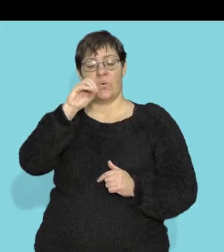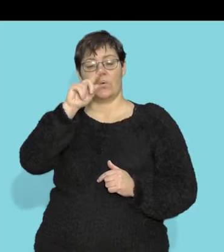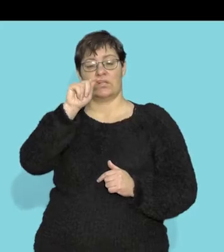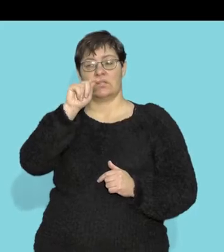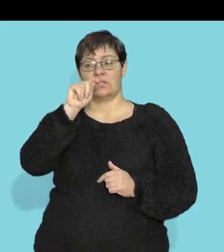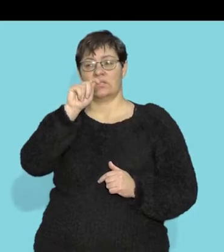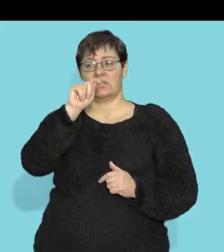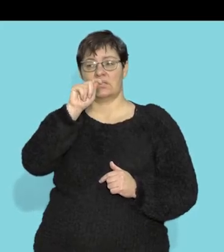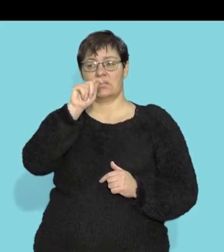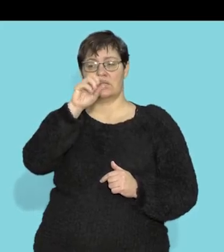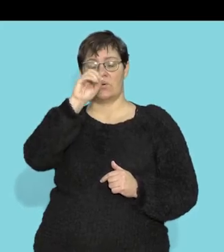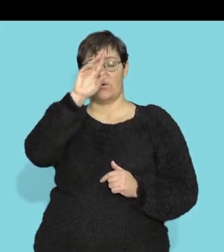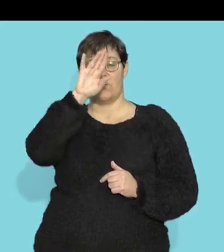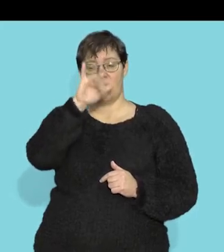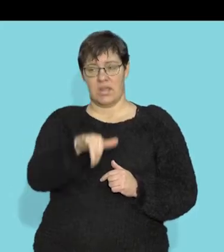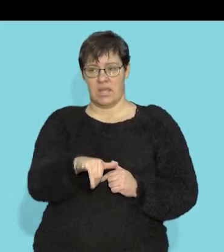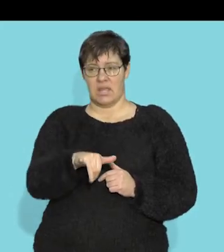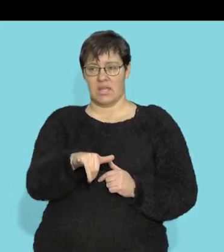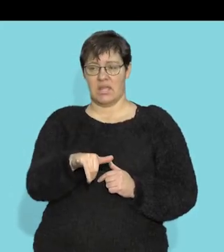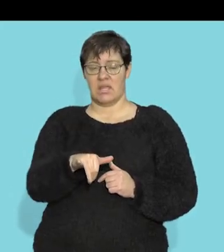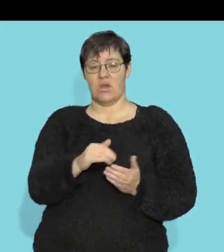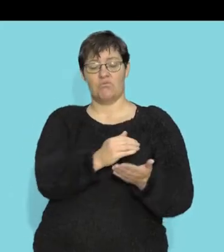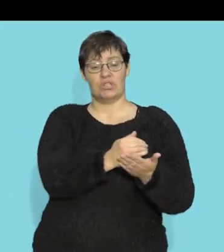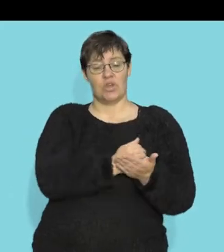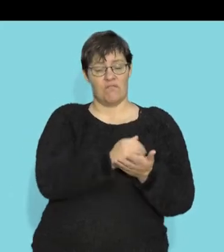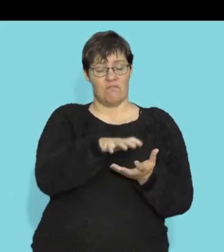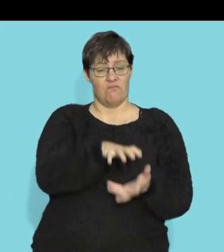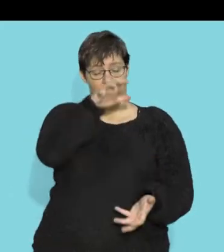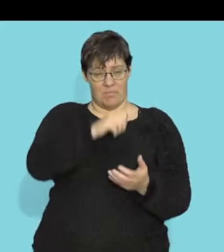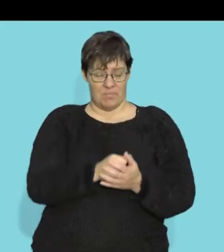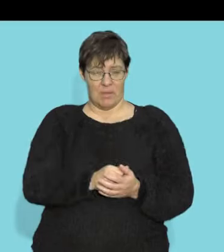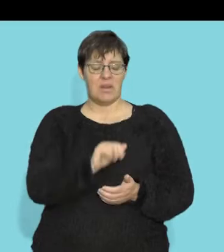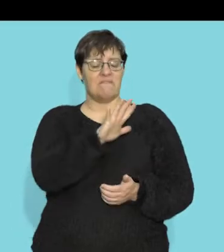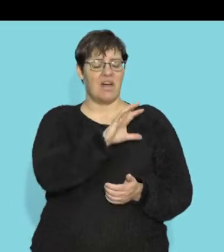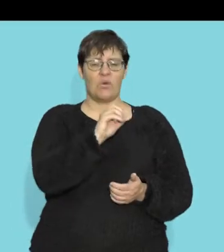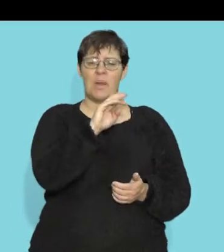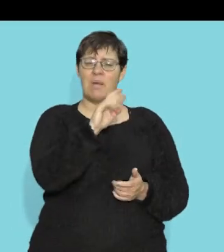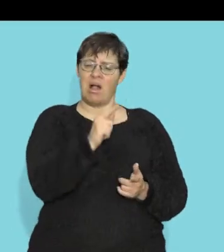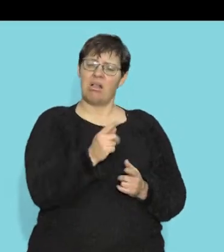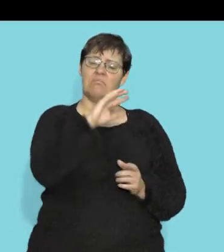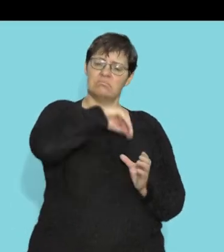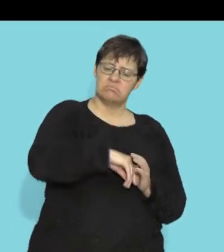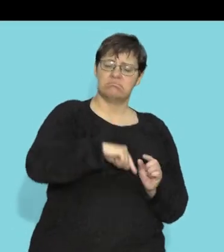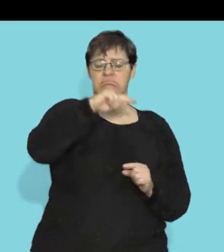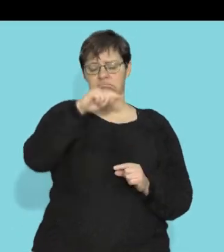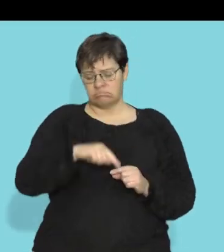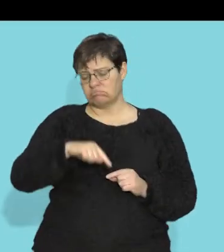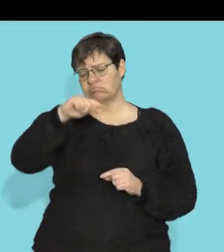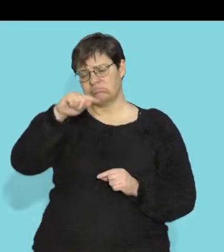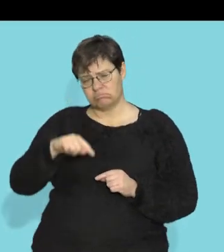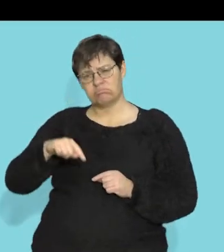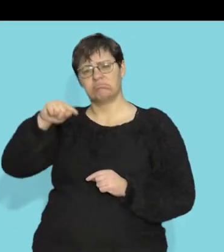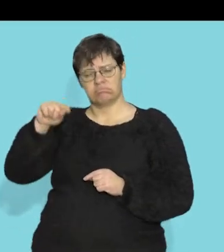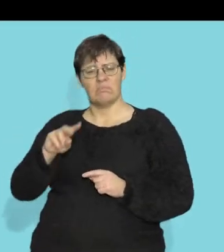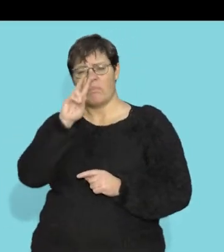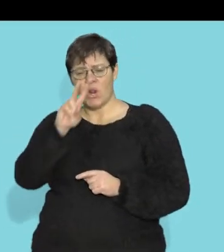is you are breathing in the half a liter constantly, okay? You will at times need,